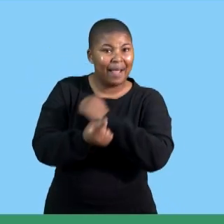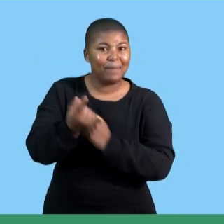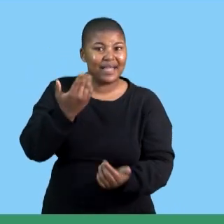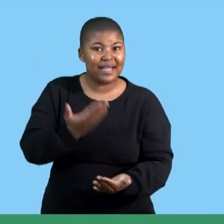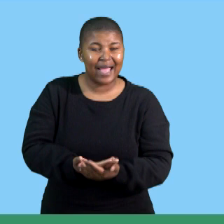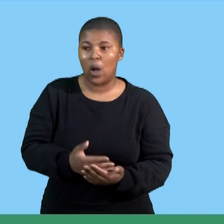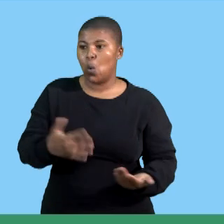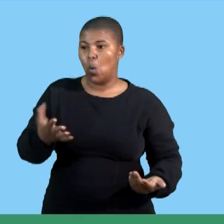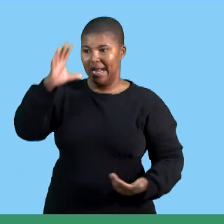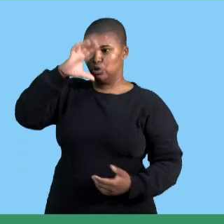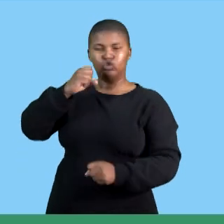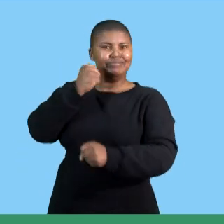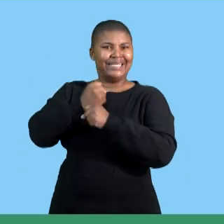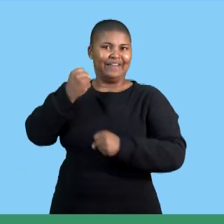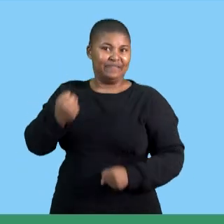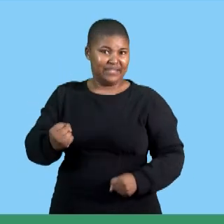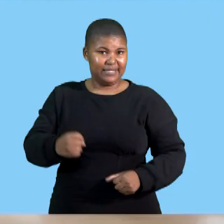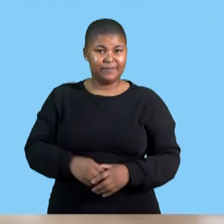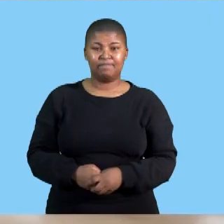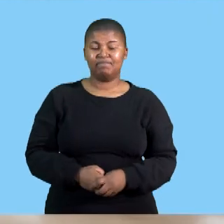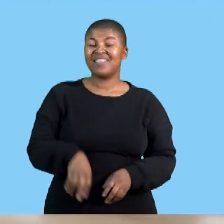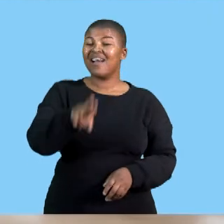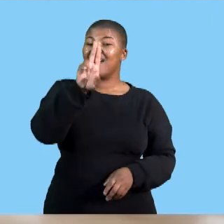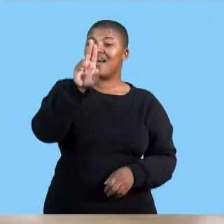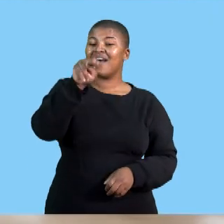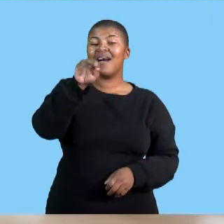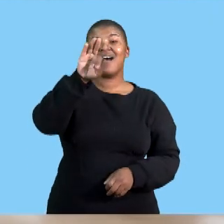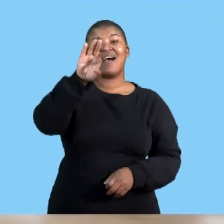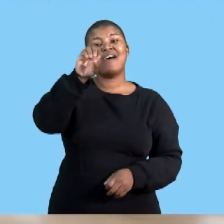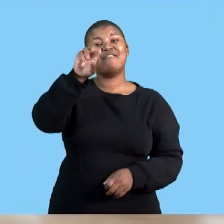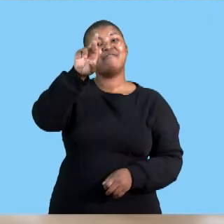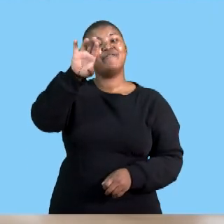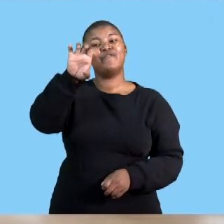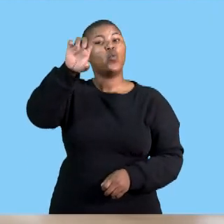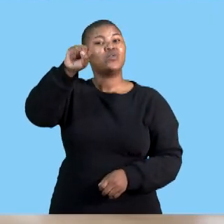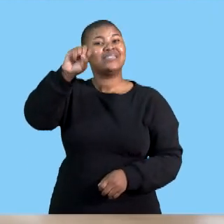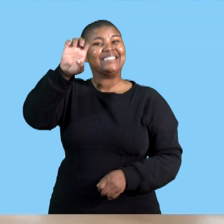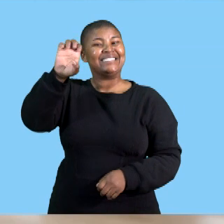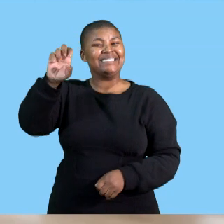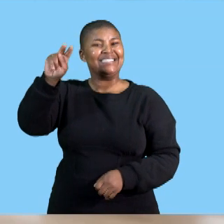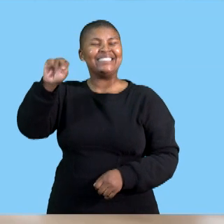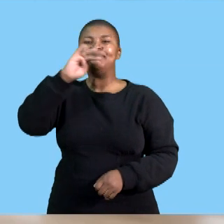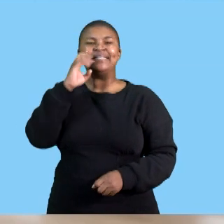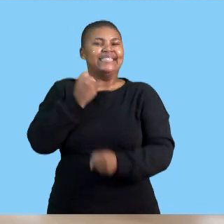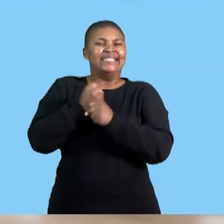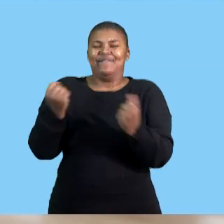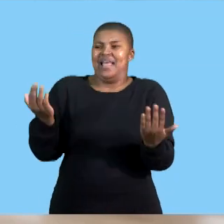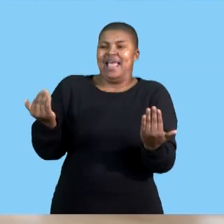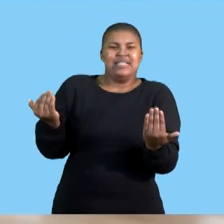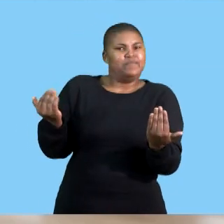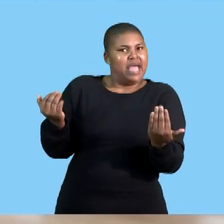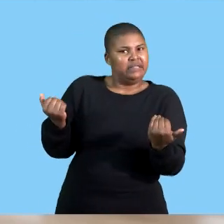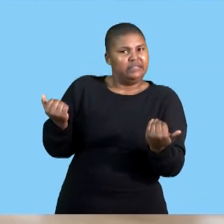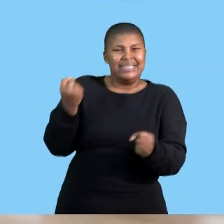organization. Now, when we say an event is unforeseen, it means that we did not really expect or we did